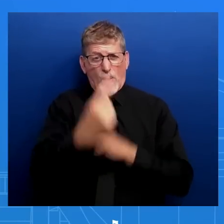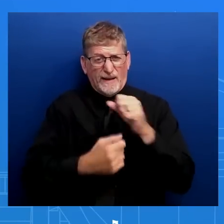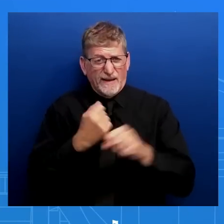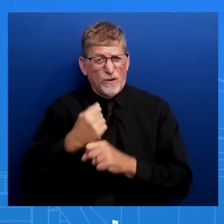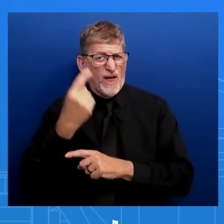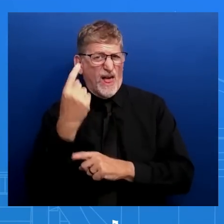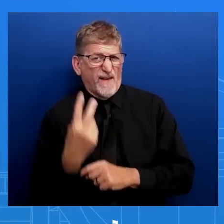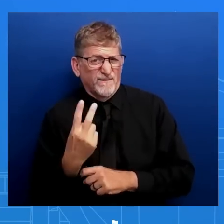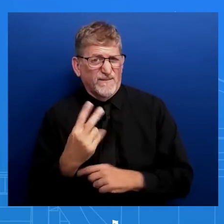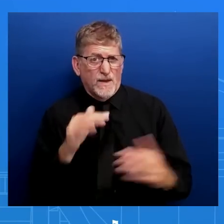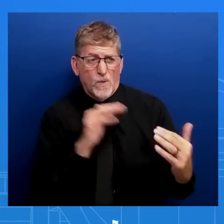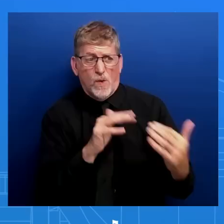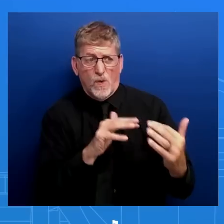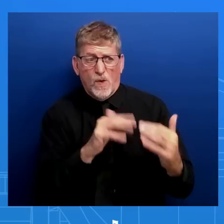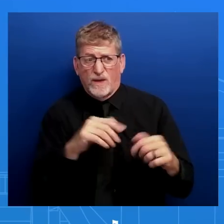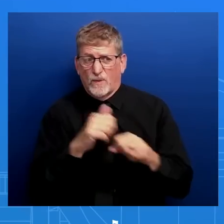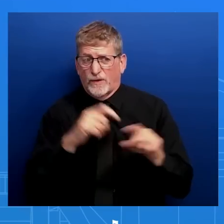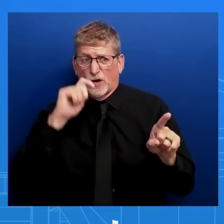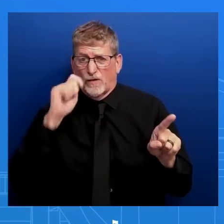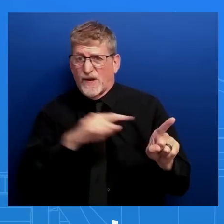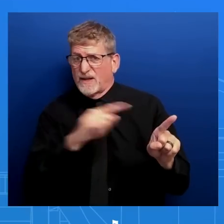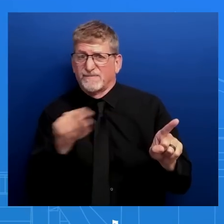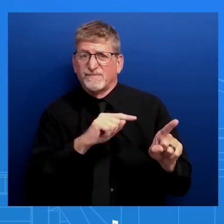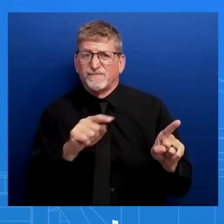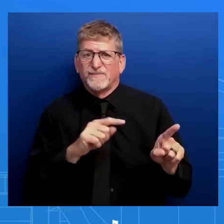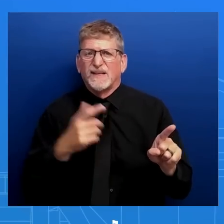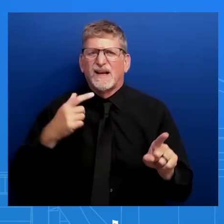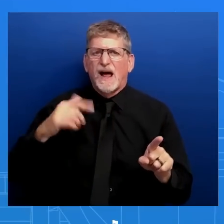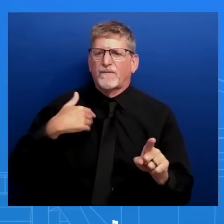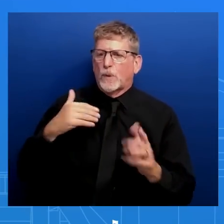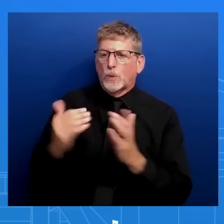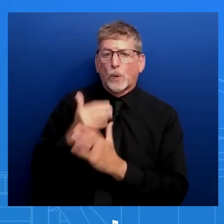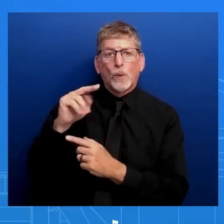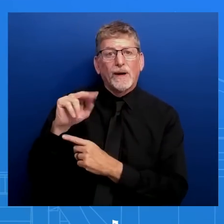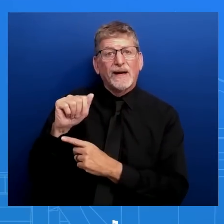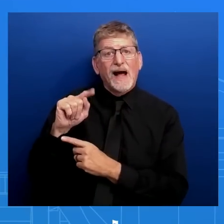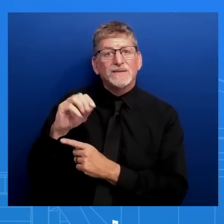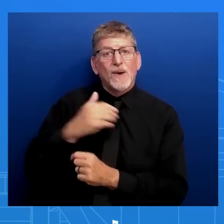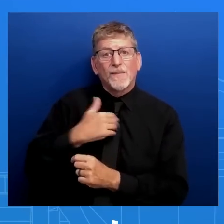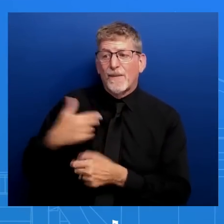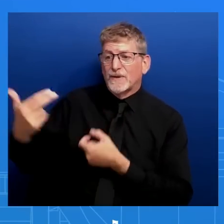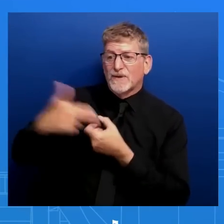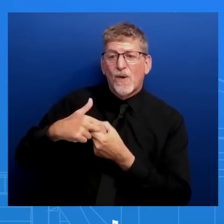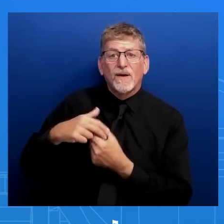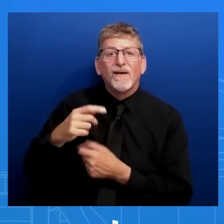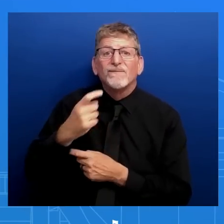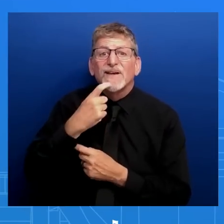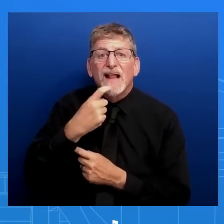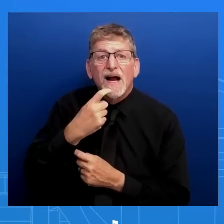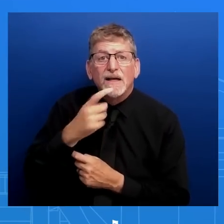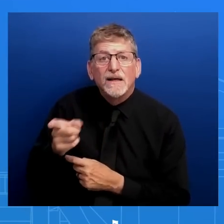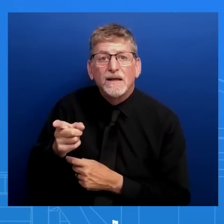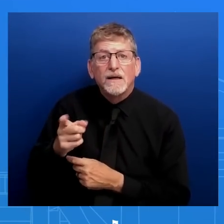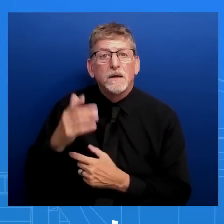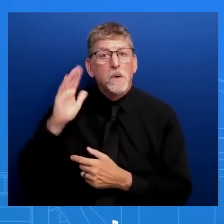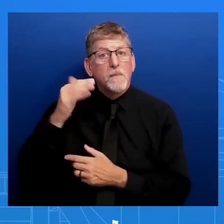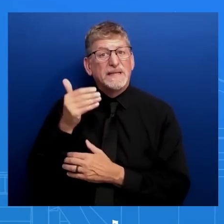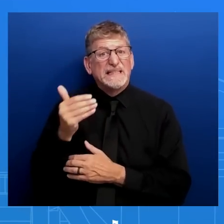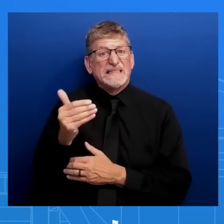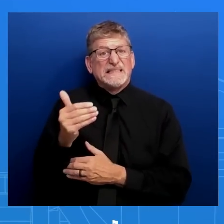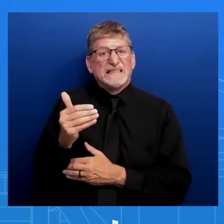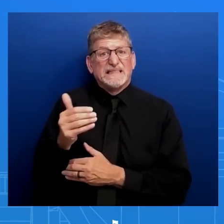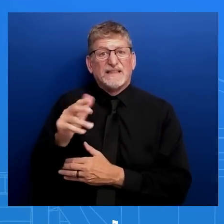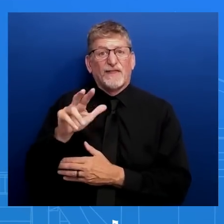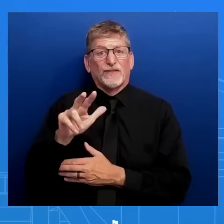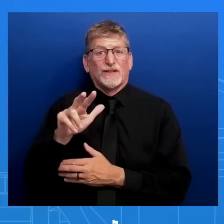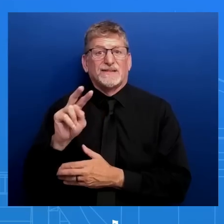member in Finland, and hopefully soon a 32nd member. So there's an awful lot on the agenda to speak to, and it's a critical time for the